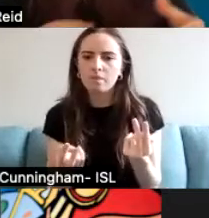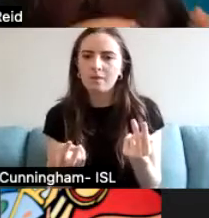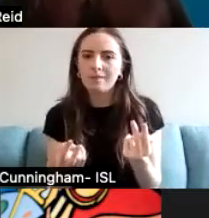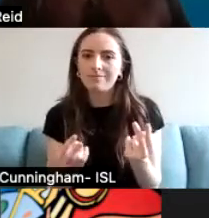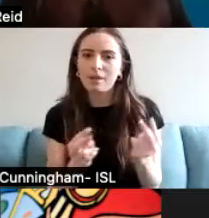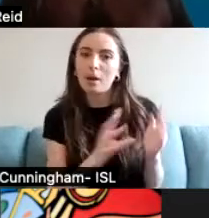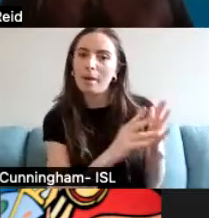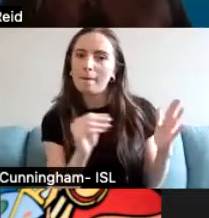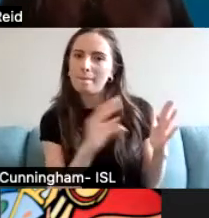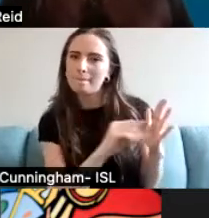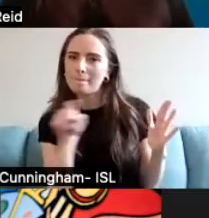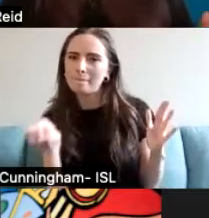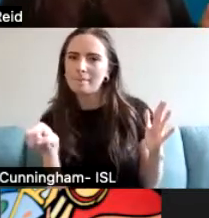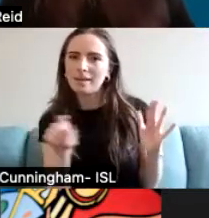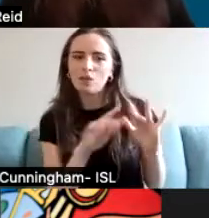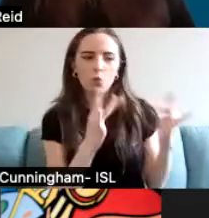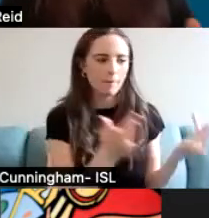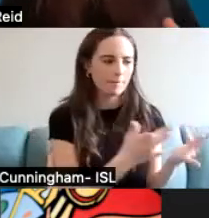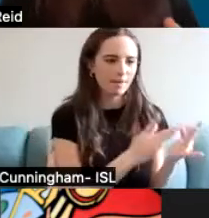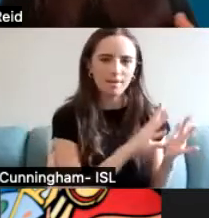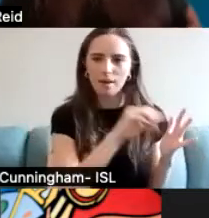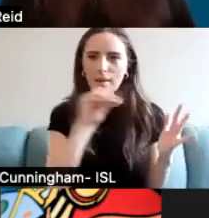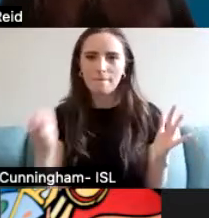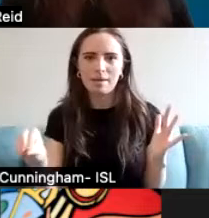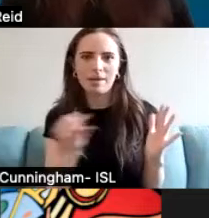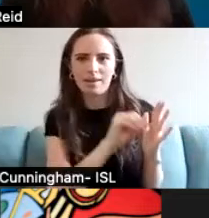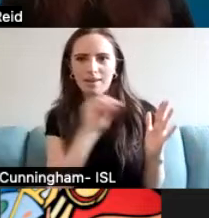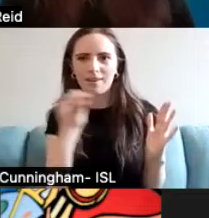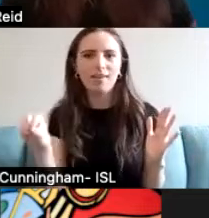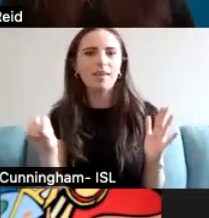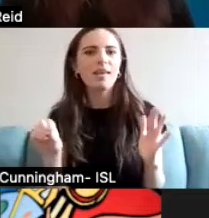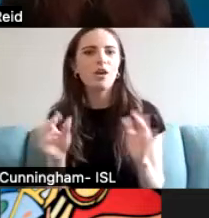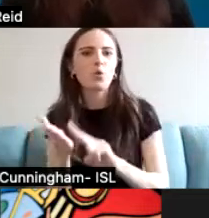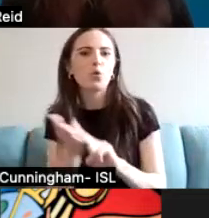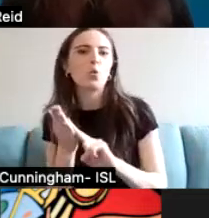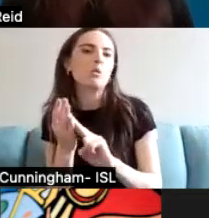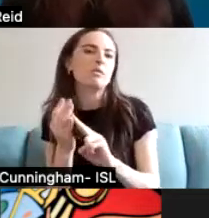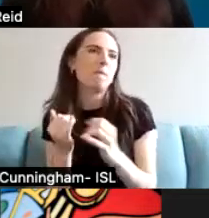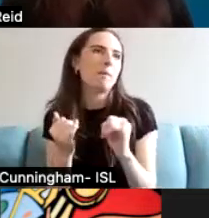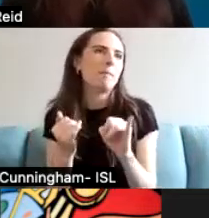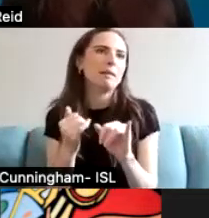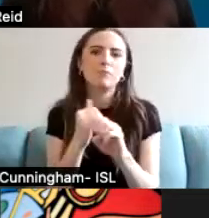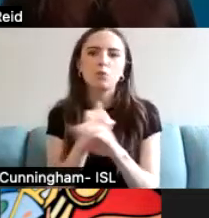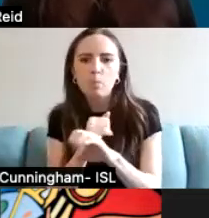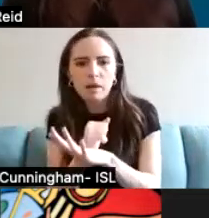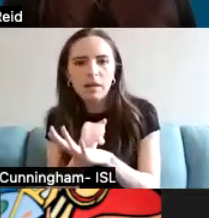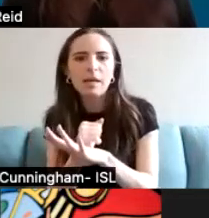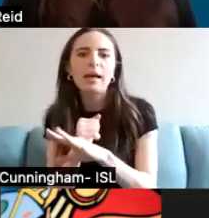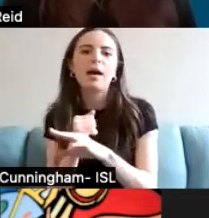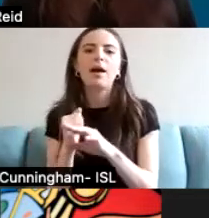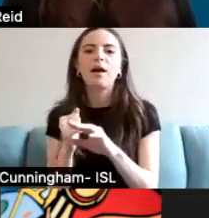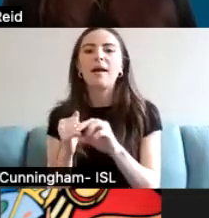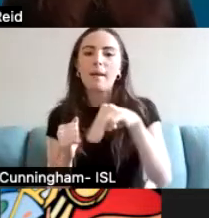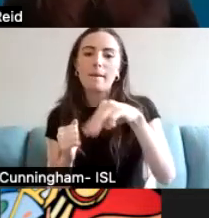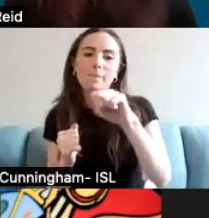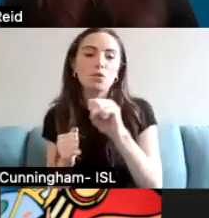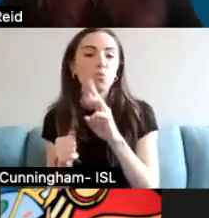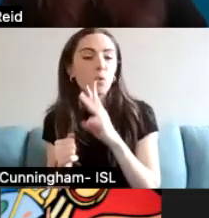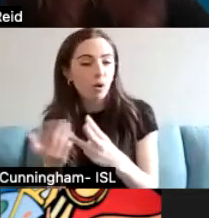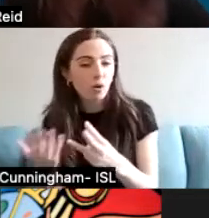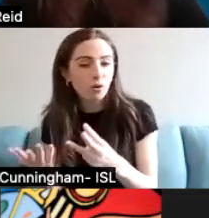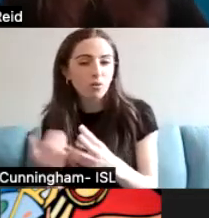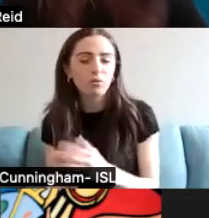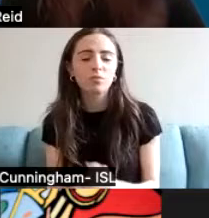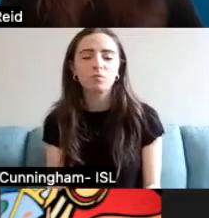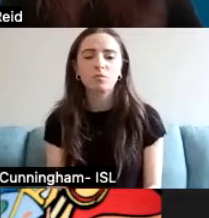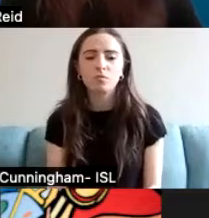web and brought them back into other areas and have made them quite useful. So one thing we're going to talk